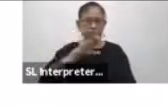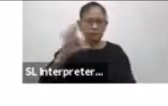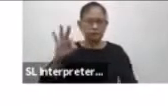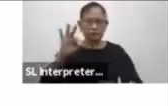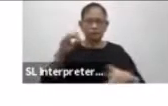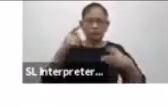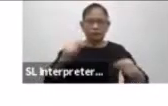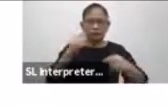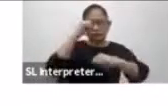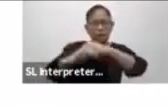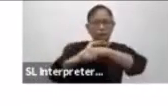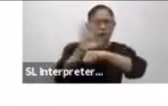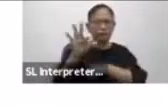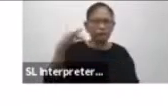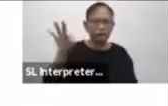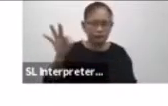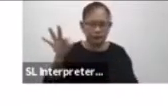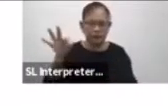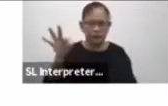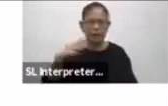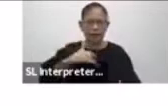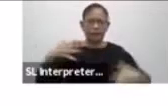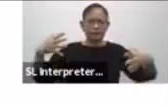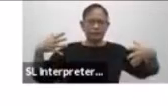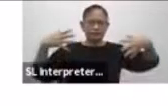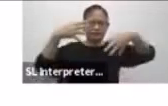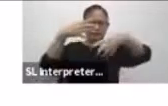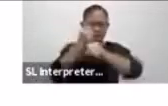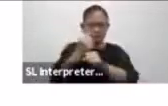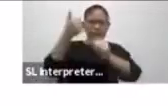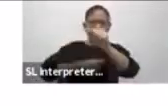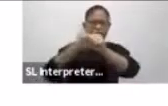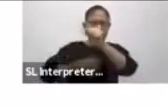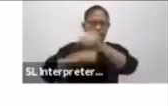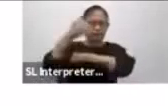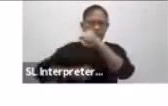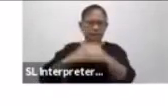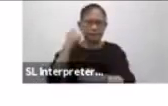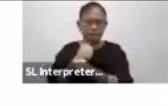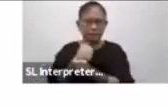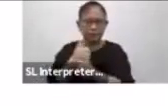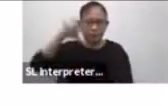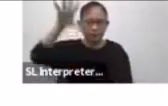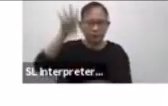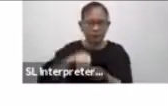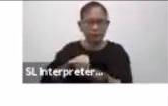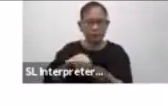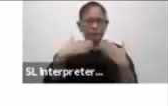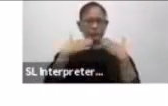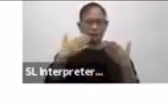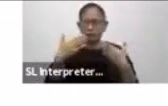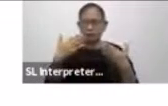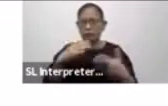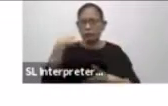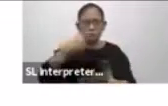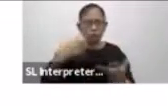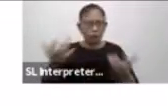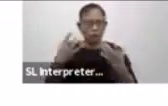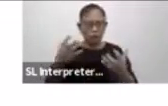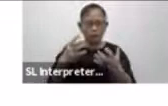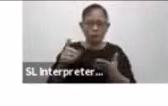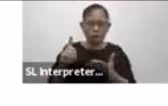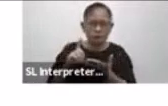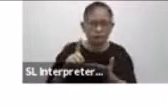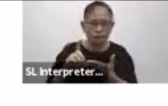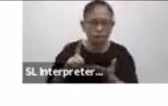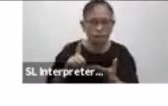COVID-19 pandemic, and it's a compilation that we produce every year through our NOVA data initiative. So if anybody's interested in more information around the violence